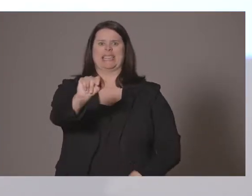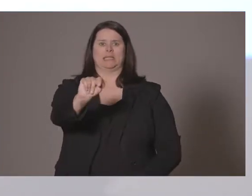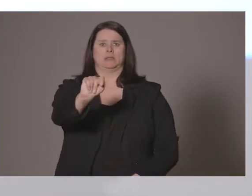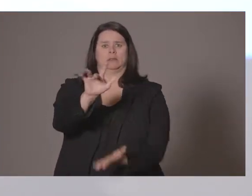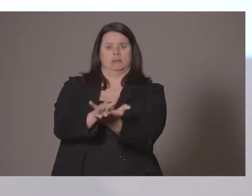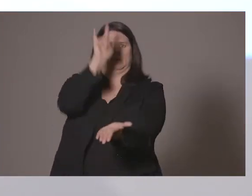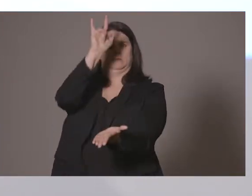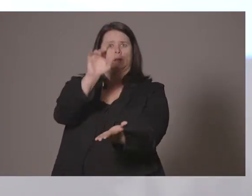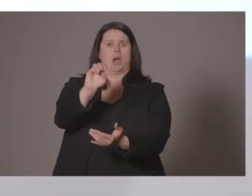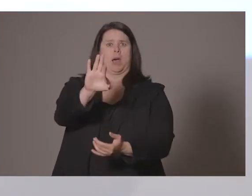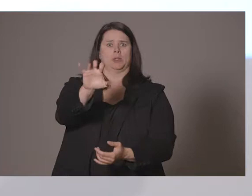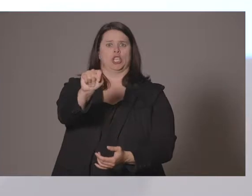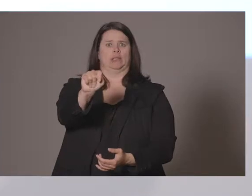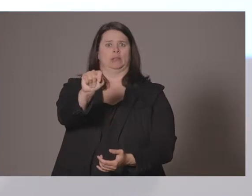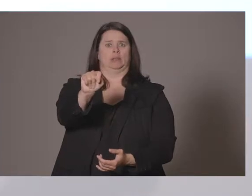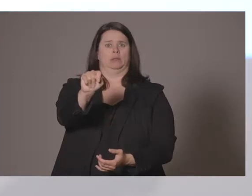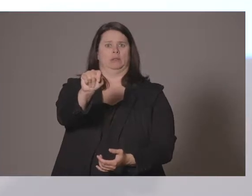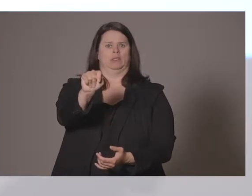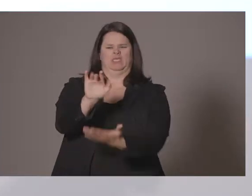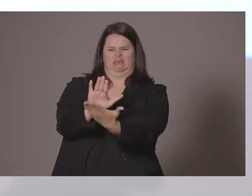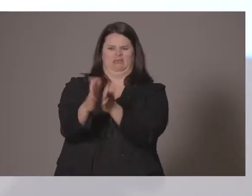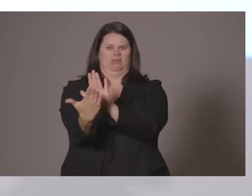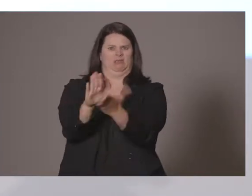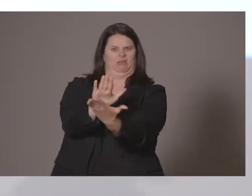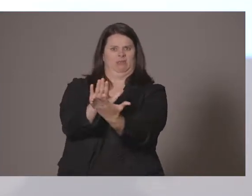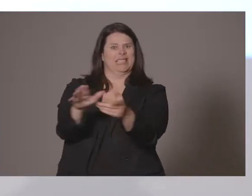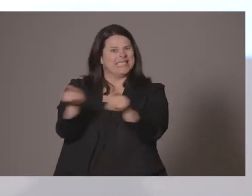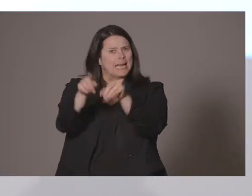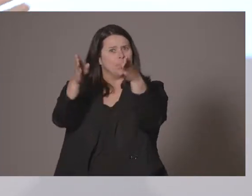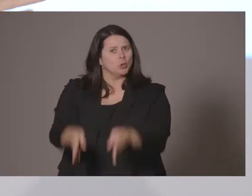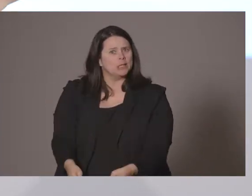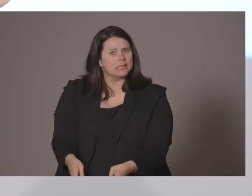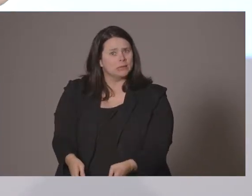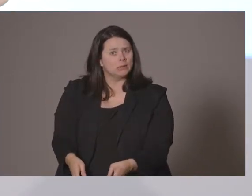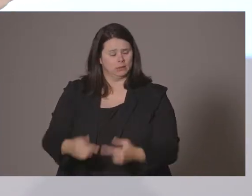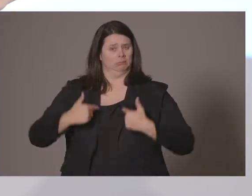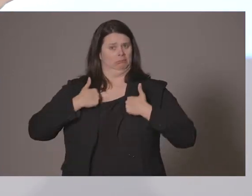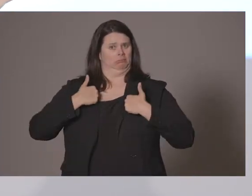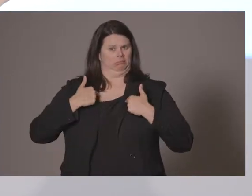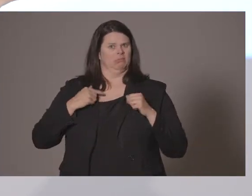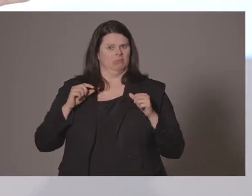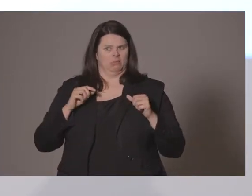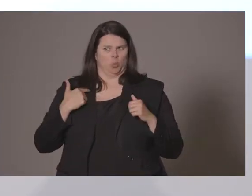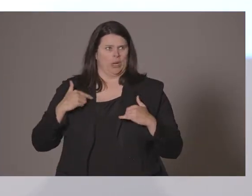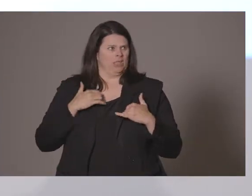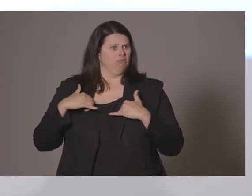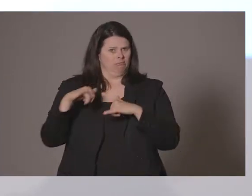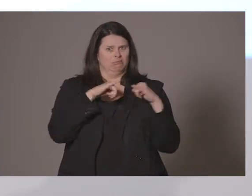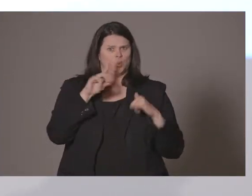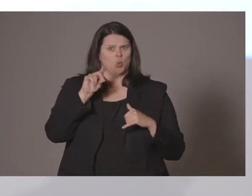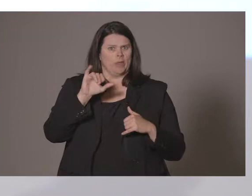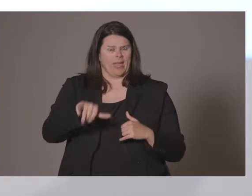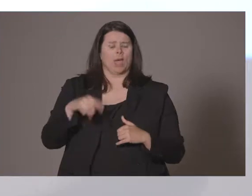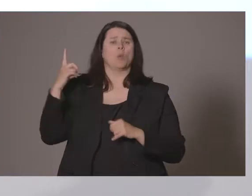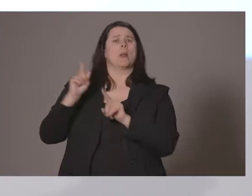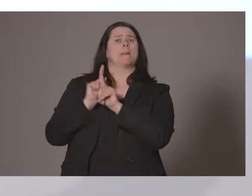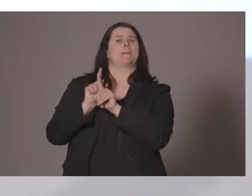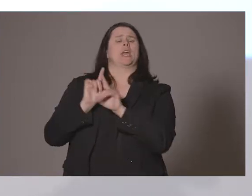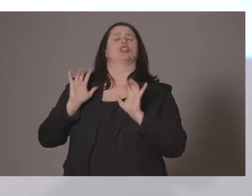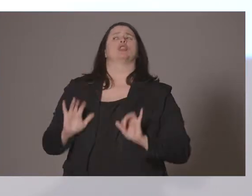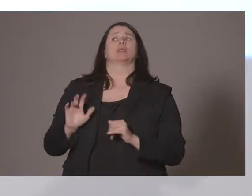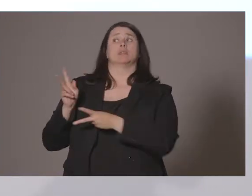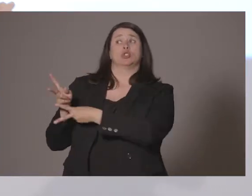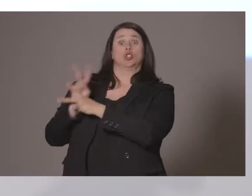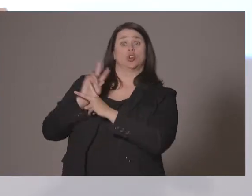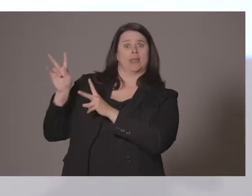and of yourself to you're a thing, right? And one of my mentors has kind of modified that